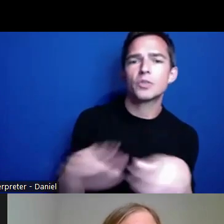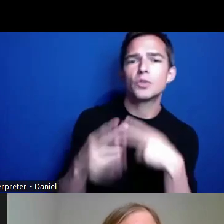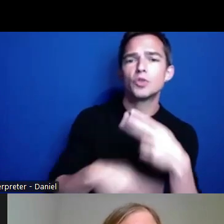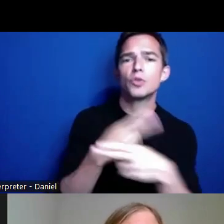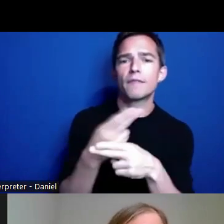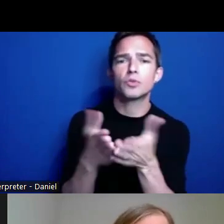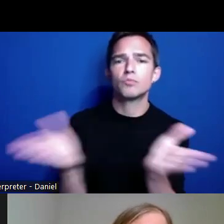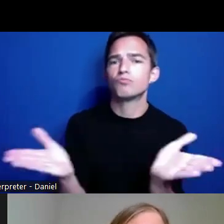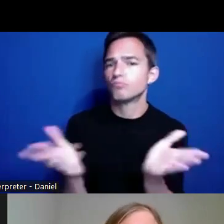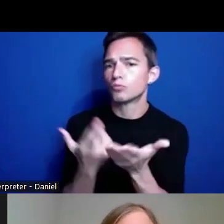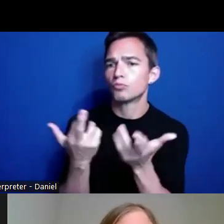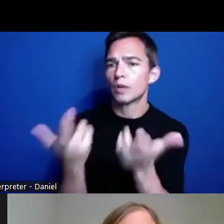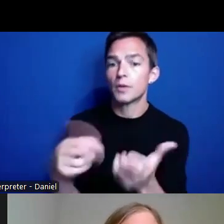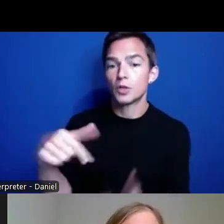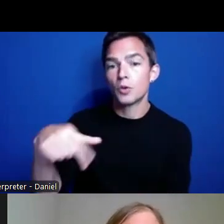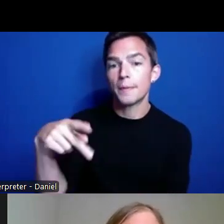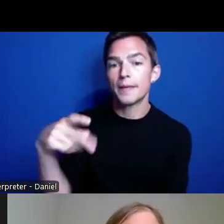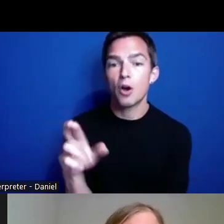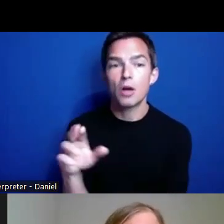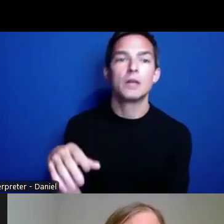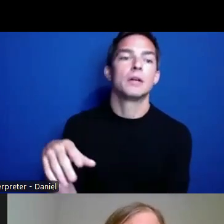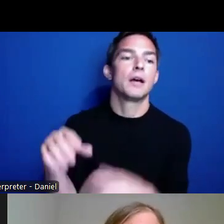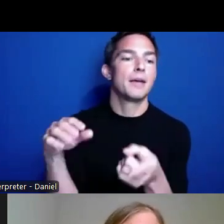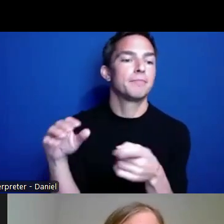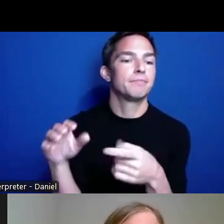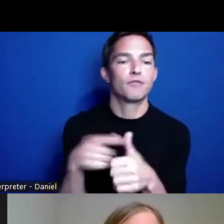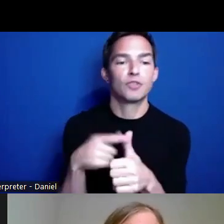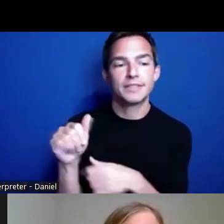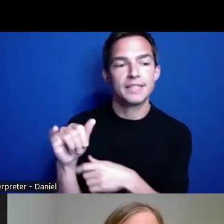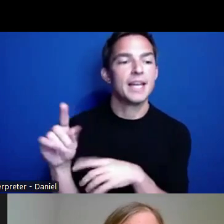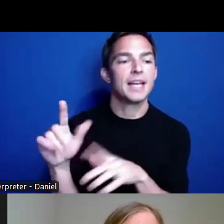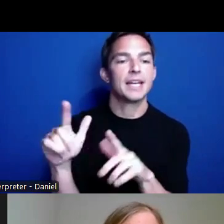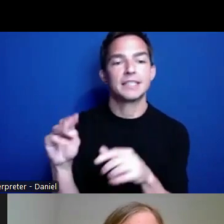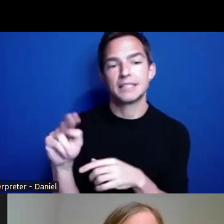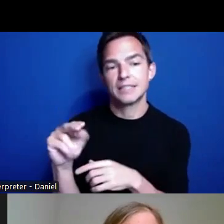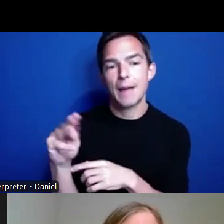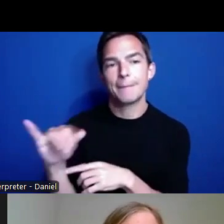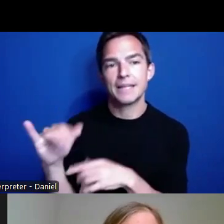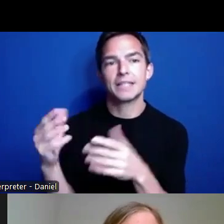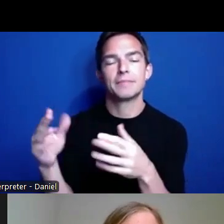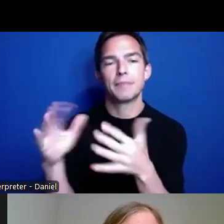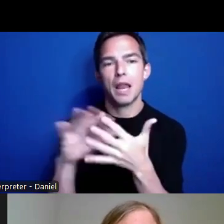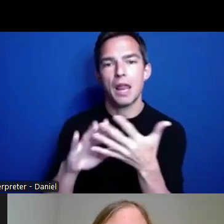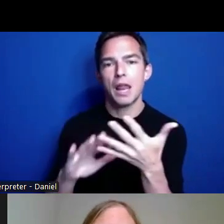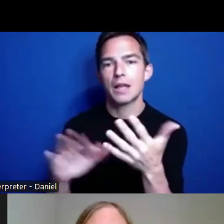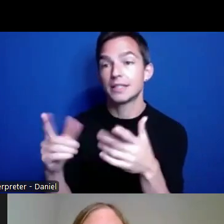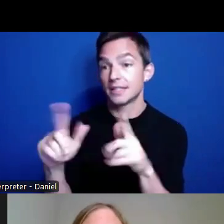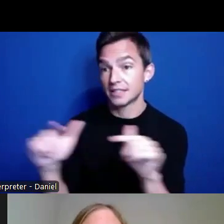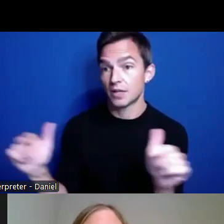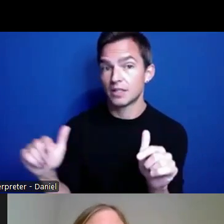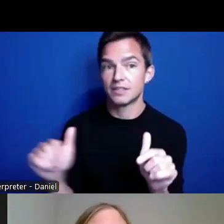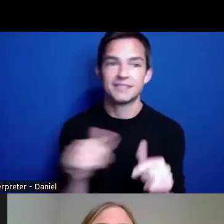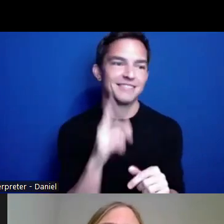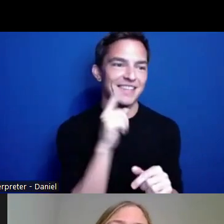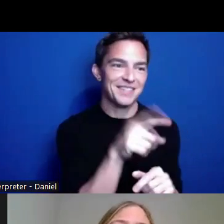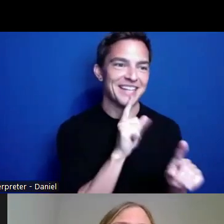recommended? QPR, mental health first aid, NAMI programs, etc. Well, I think, Leah, you could answer that.